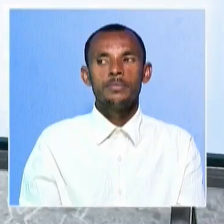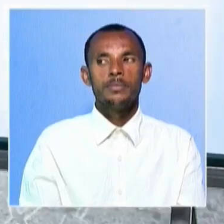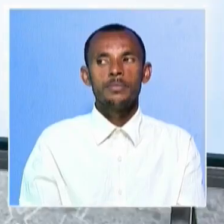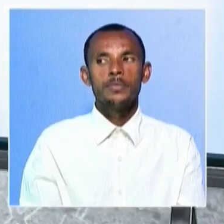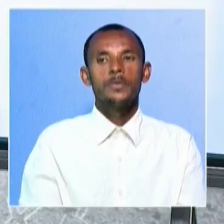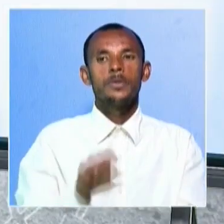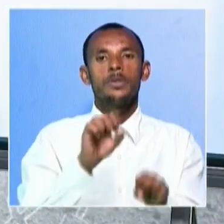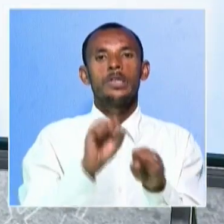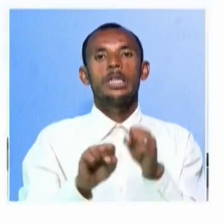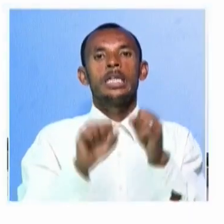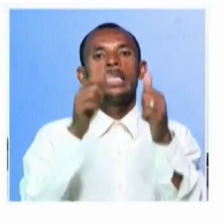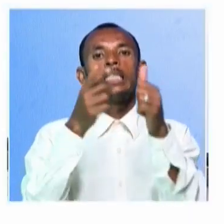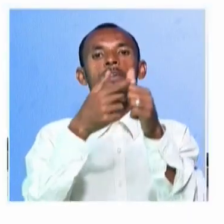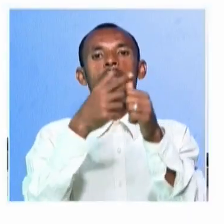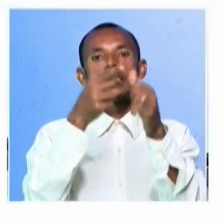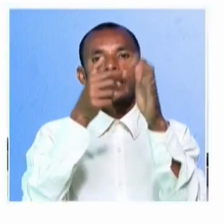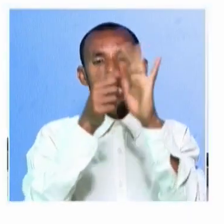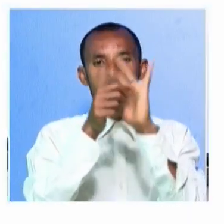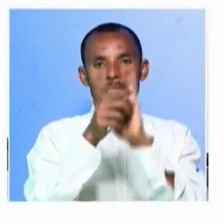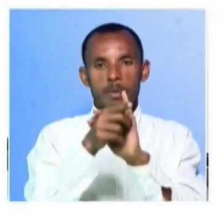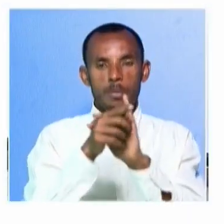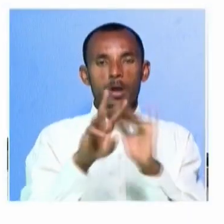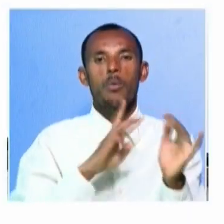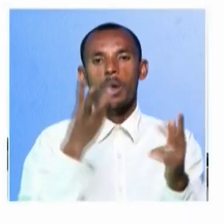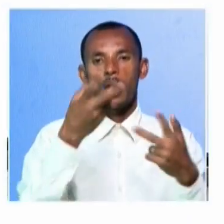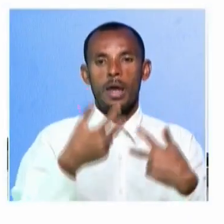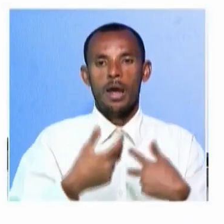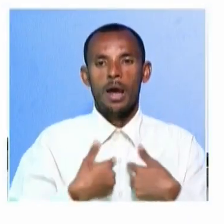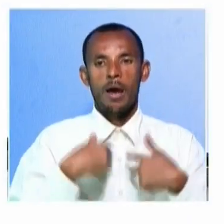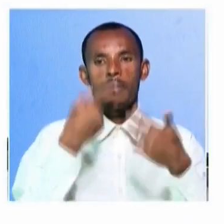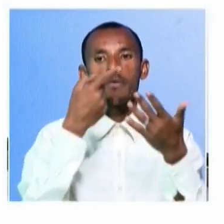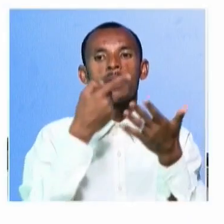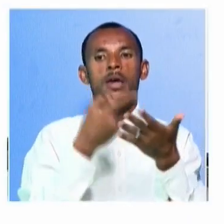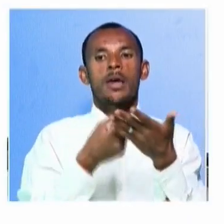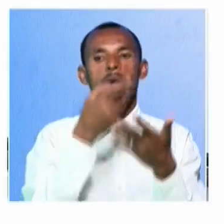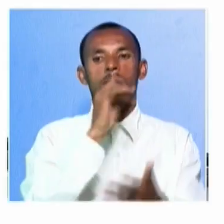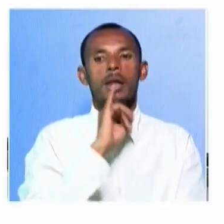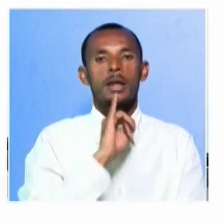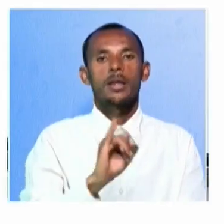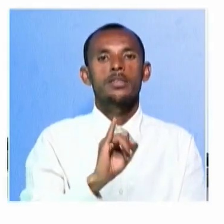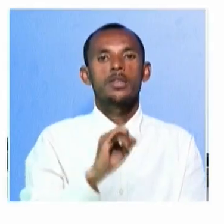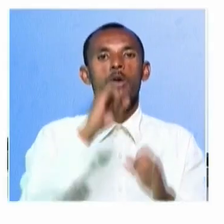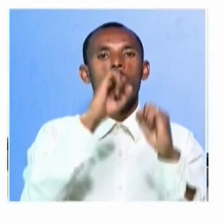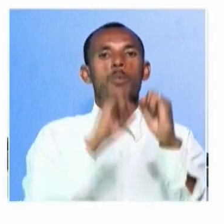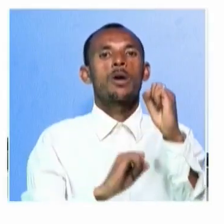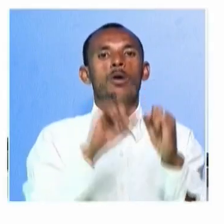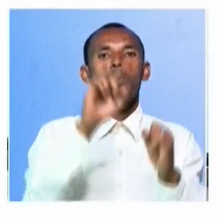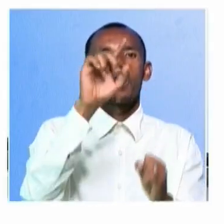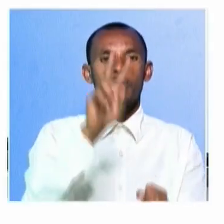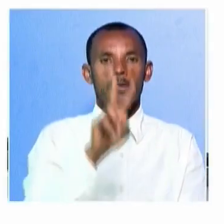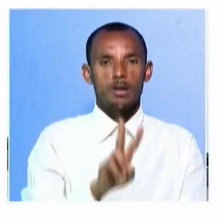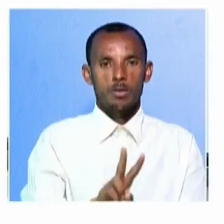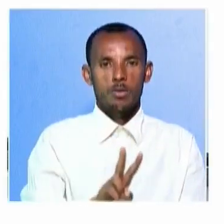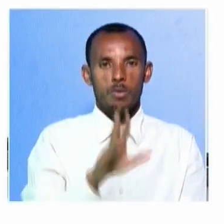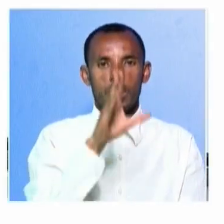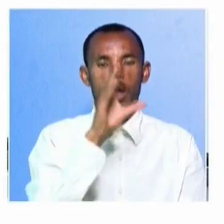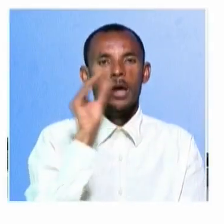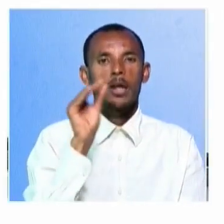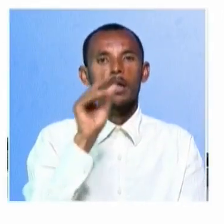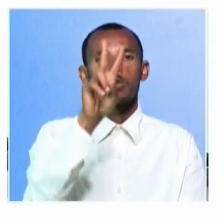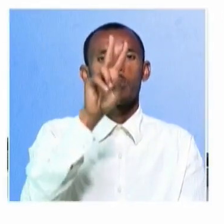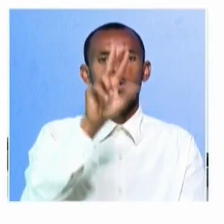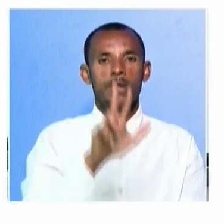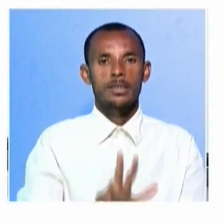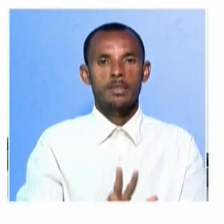So the first example that we have here is compare 1 over 2 and 2 over